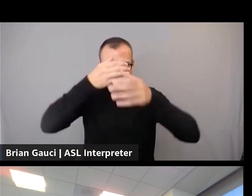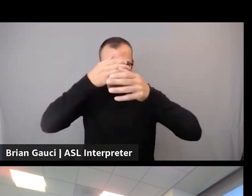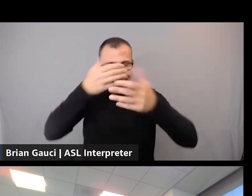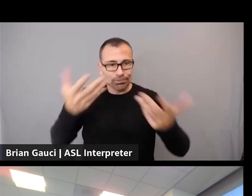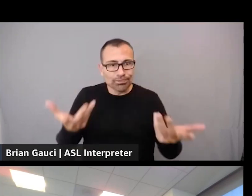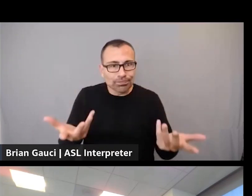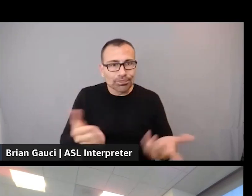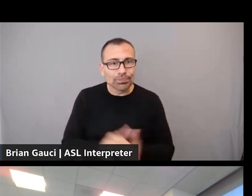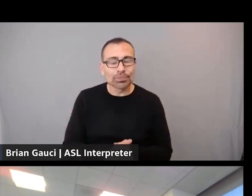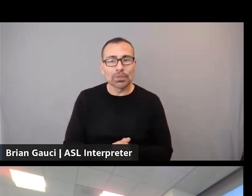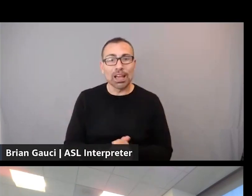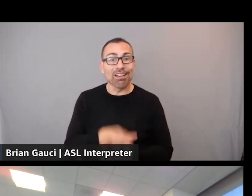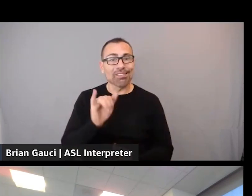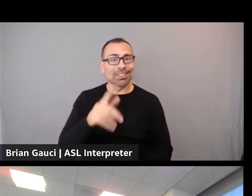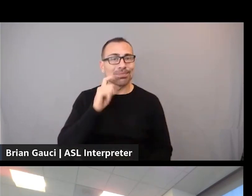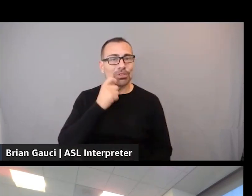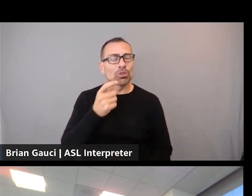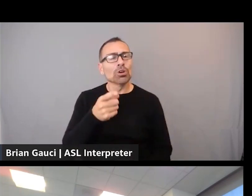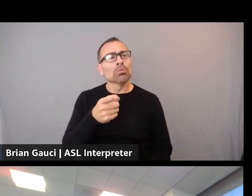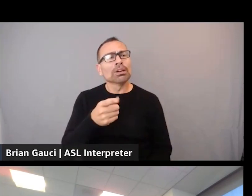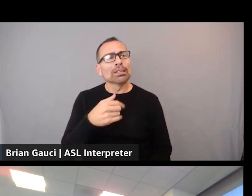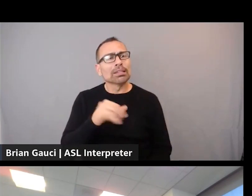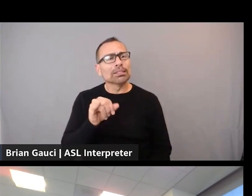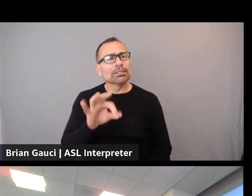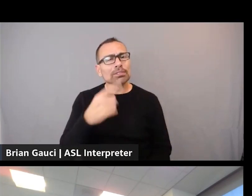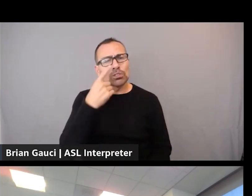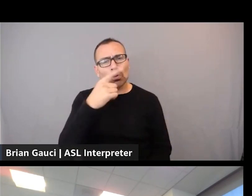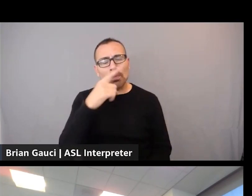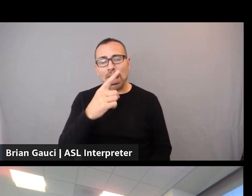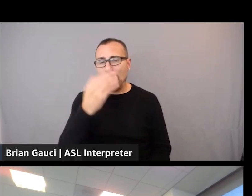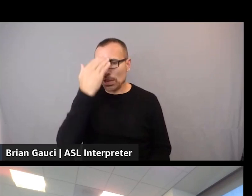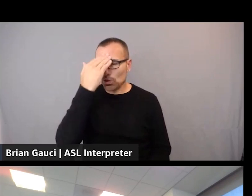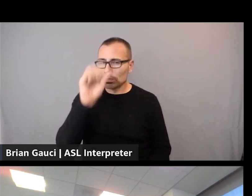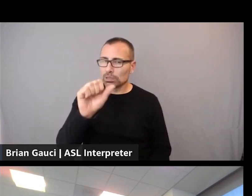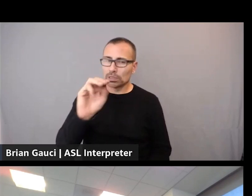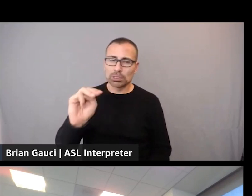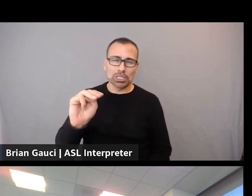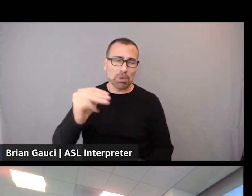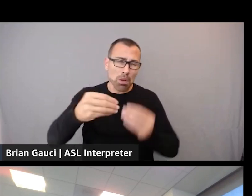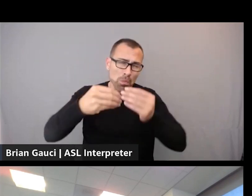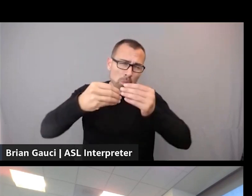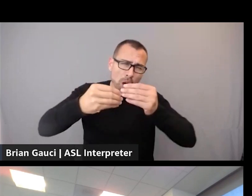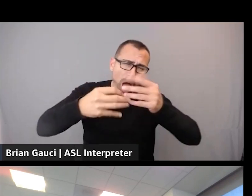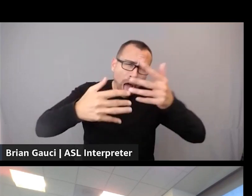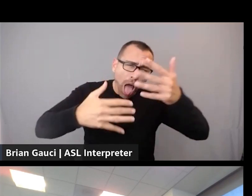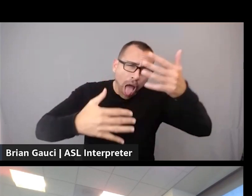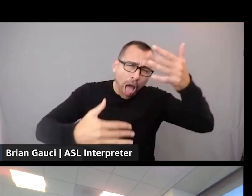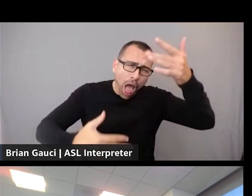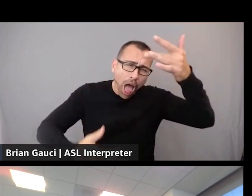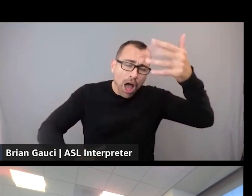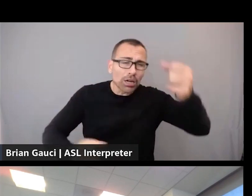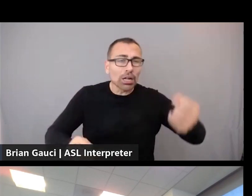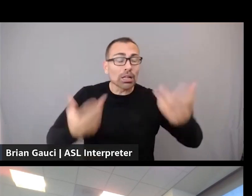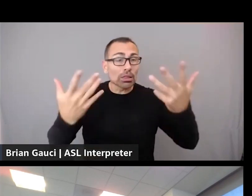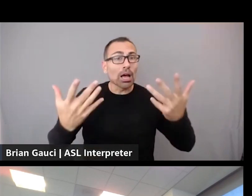has been really cool. But do you want to give us just some? There's a lot to SageMaker, right? Like that's kind of